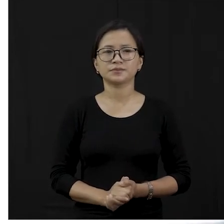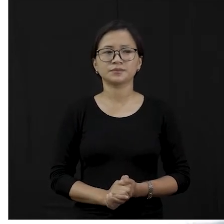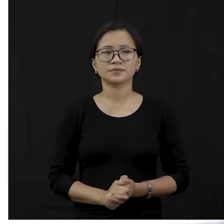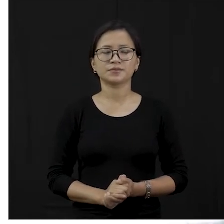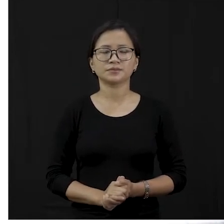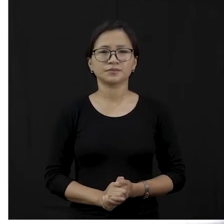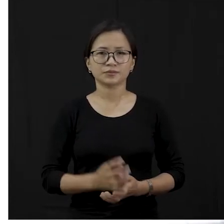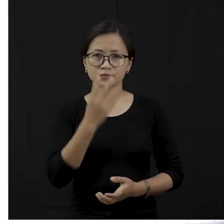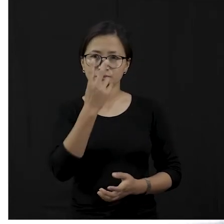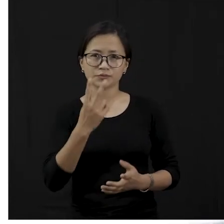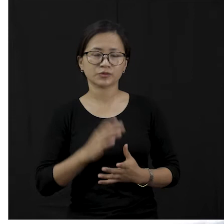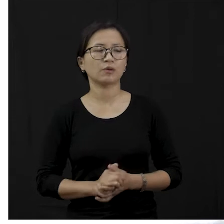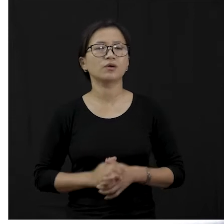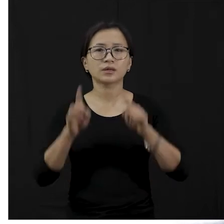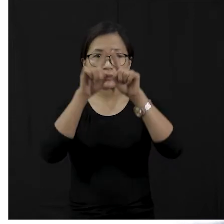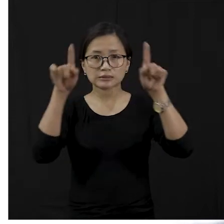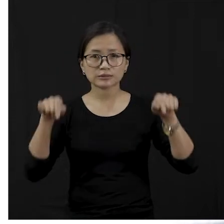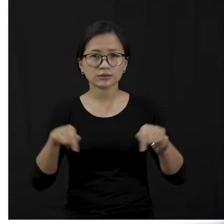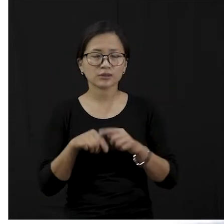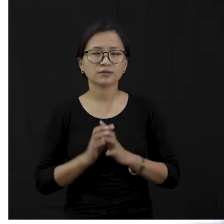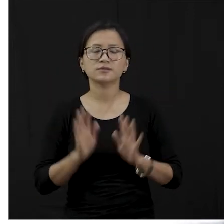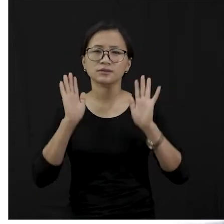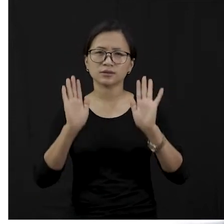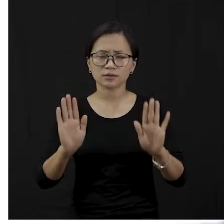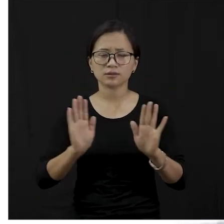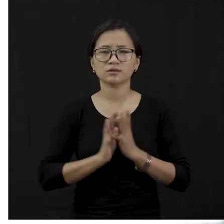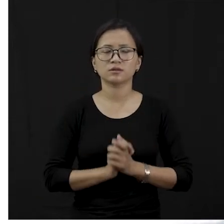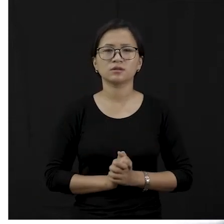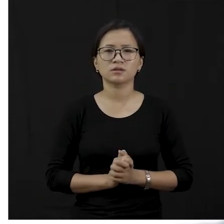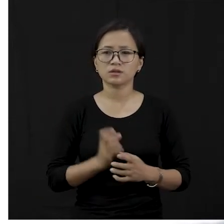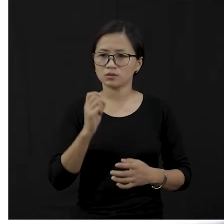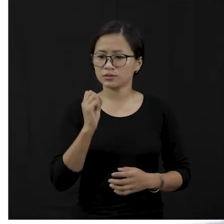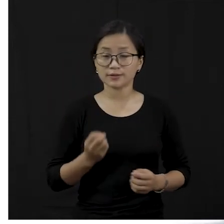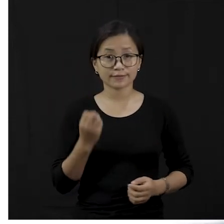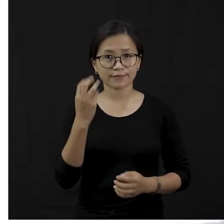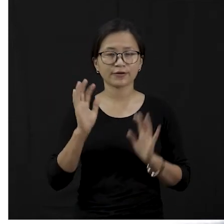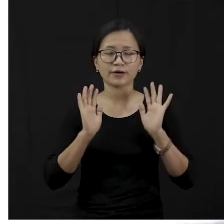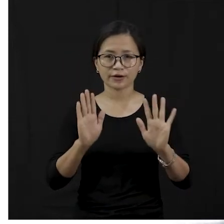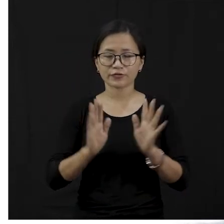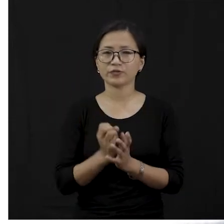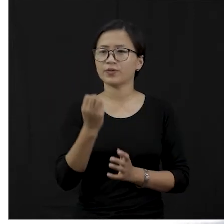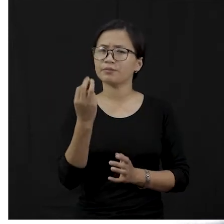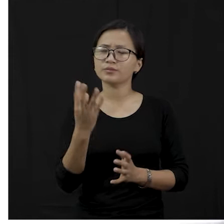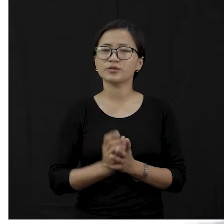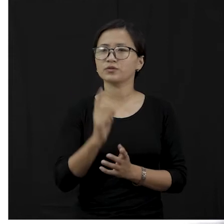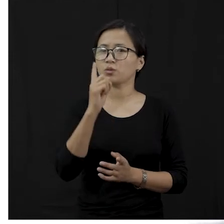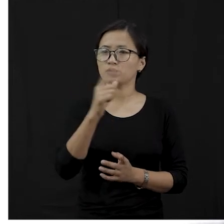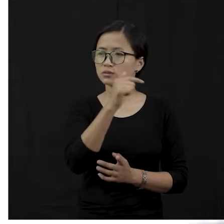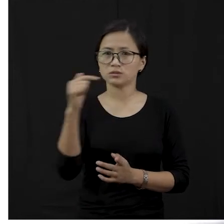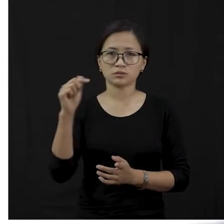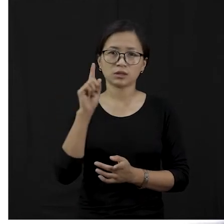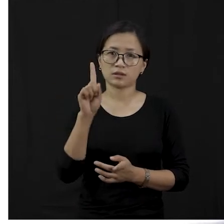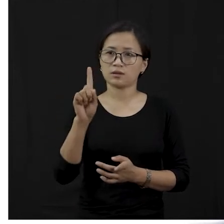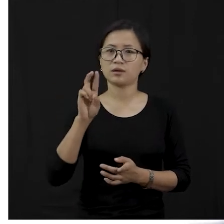here. This is a number square. It has numbers from 1 to 100, right? It